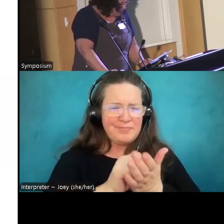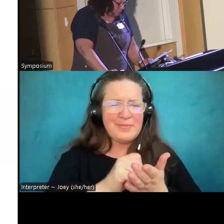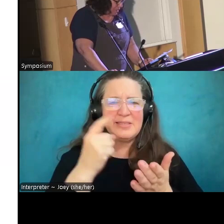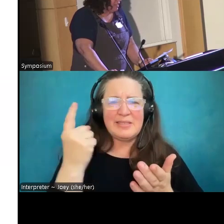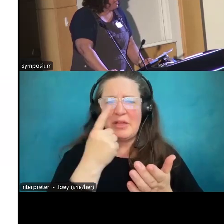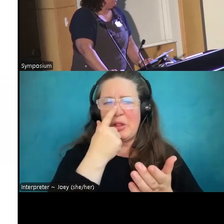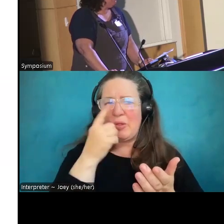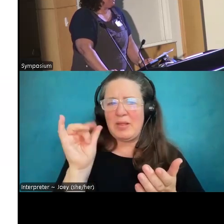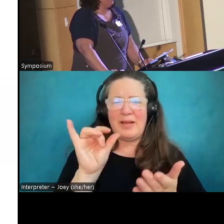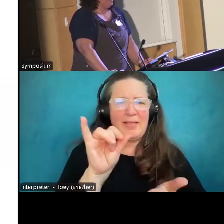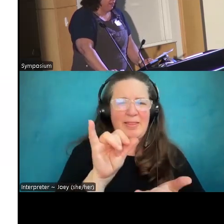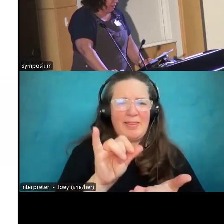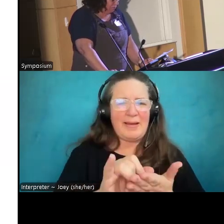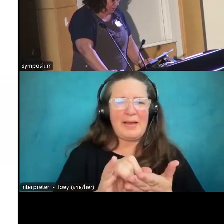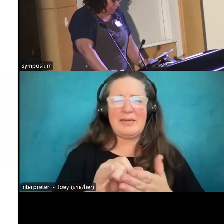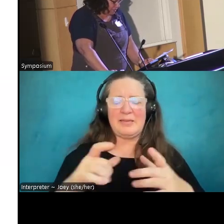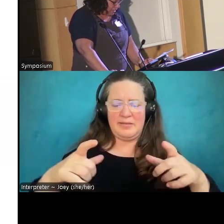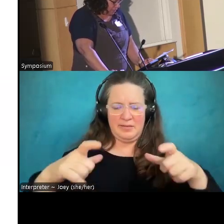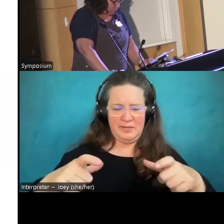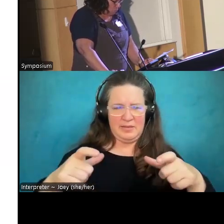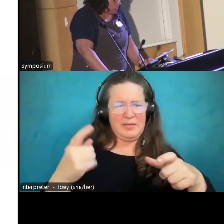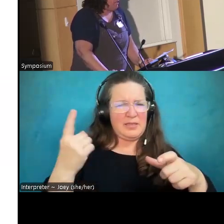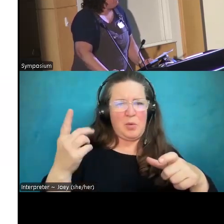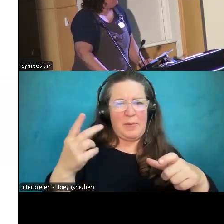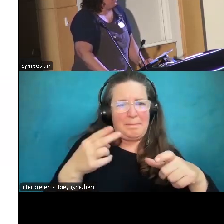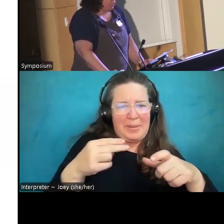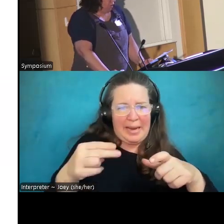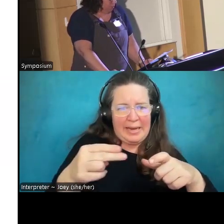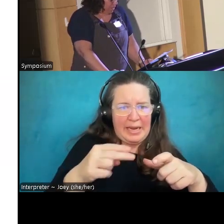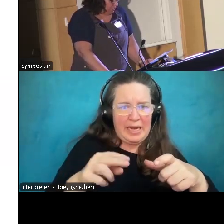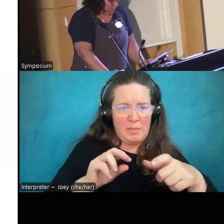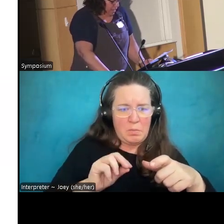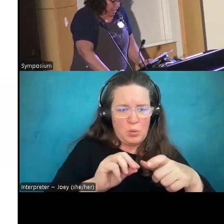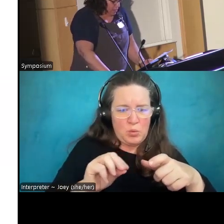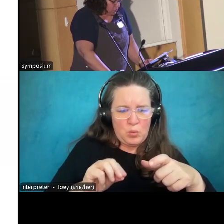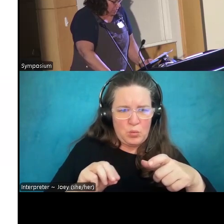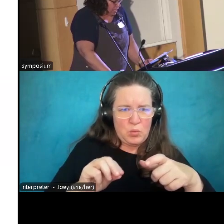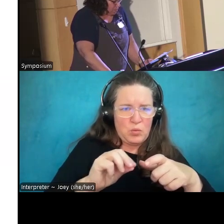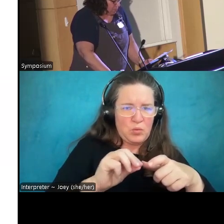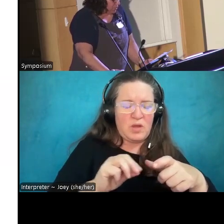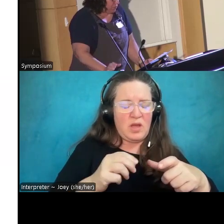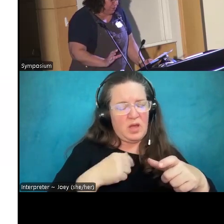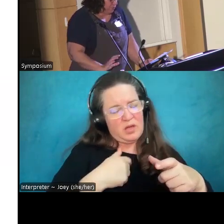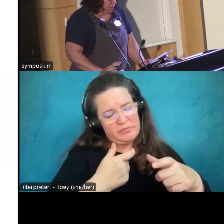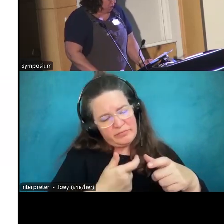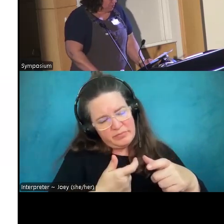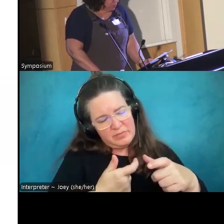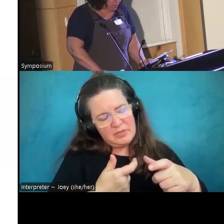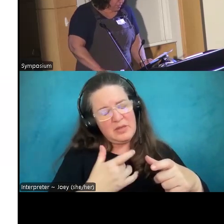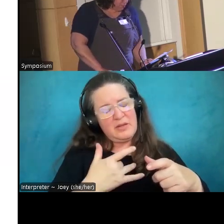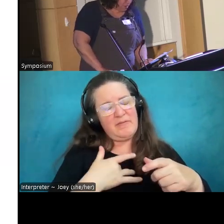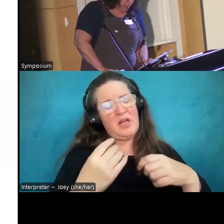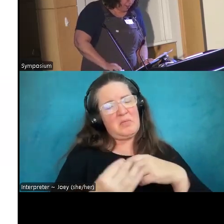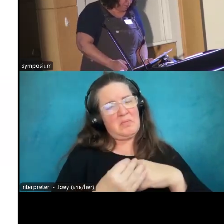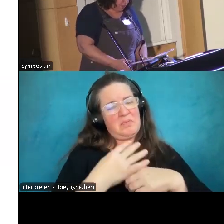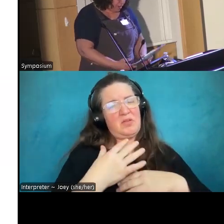around, but it caught me, and I loved what I was seeing. I found it very calming, and I found it very calming during a